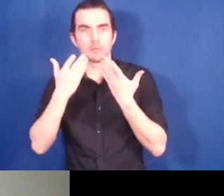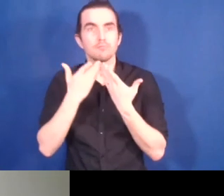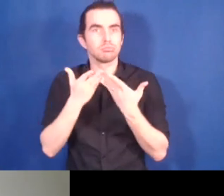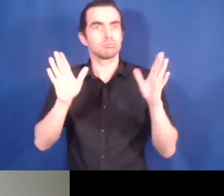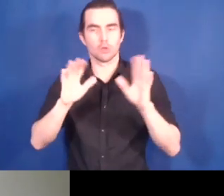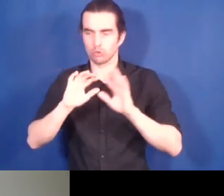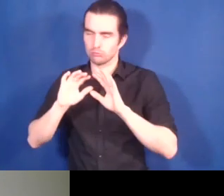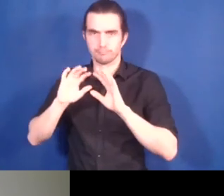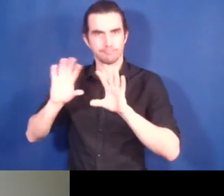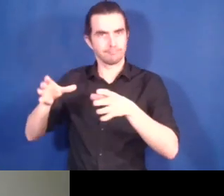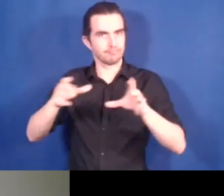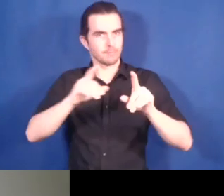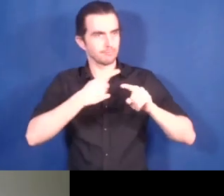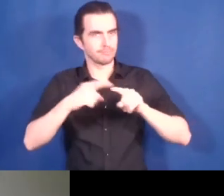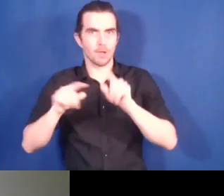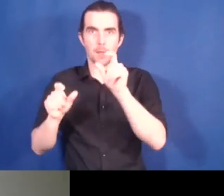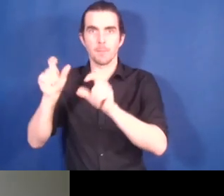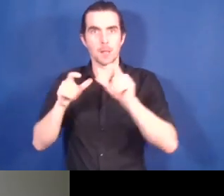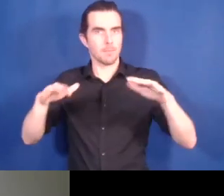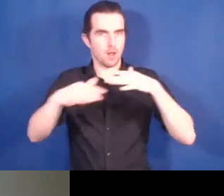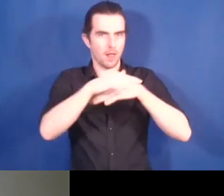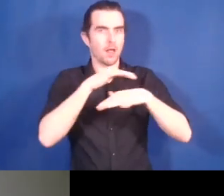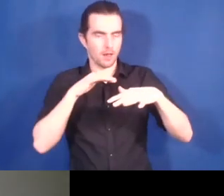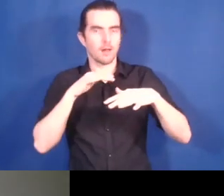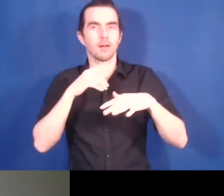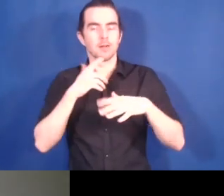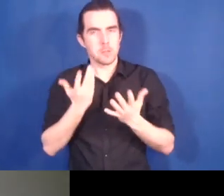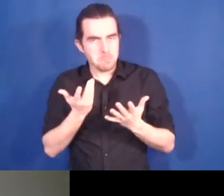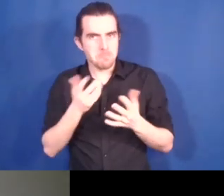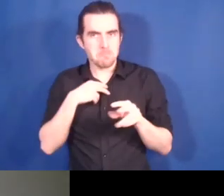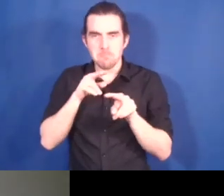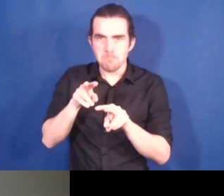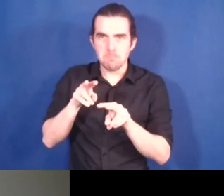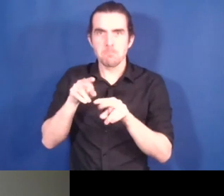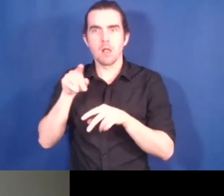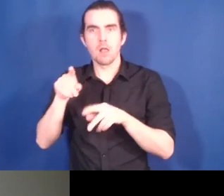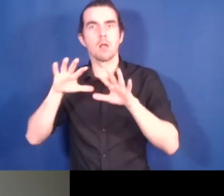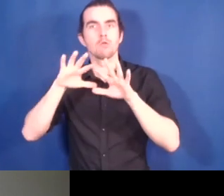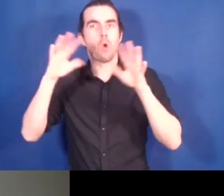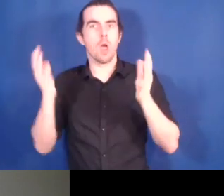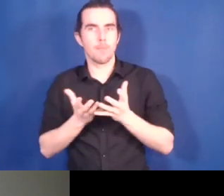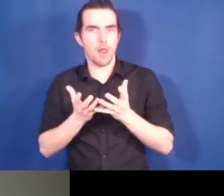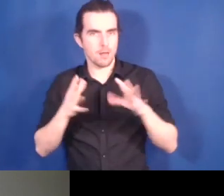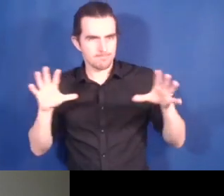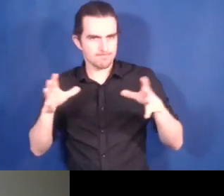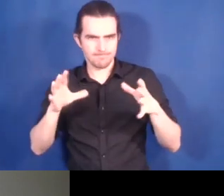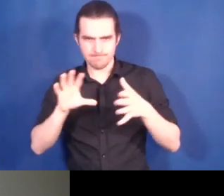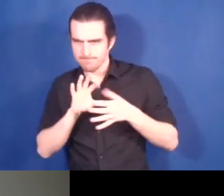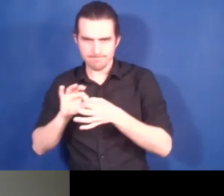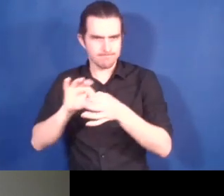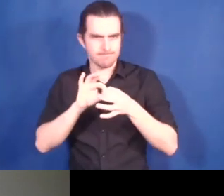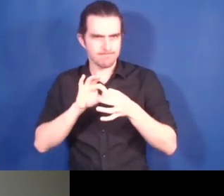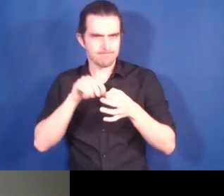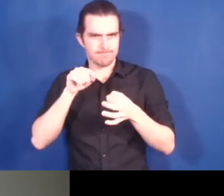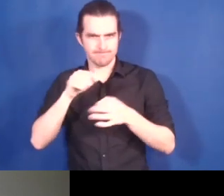changes that you see that reveals UNHCR's expanding mandate, but just actually reinforces how that